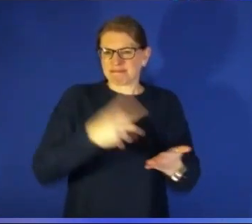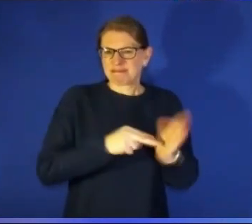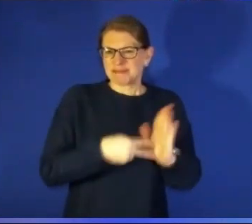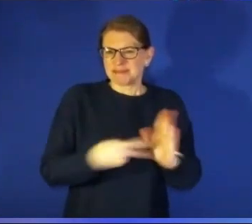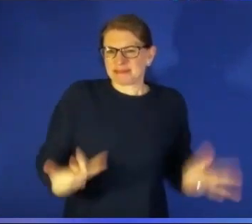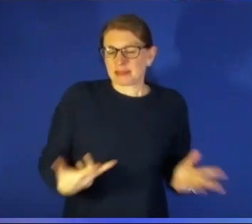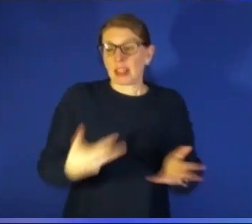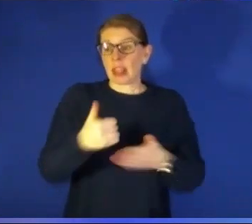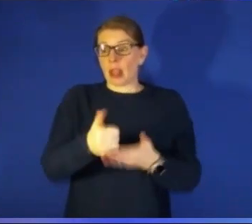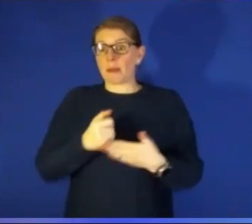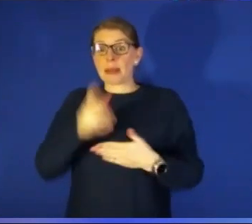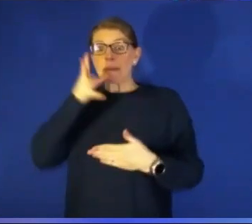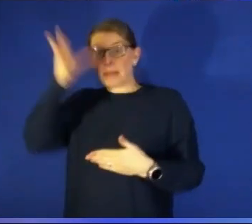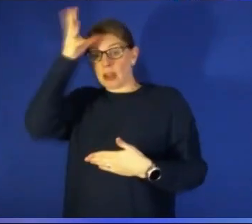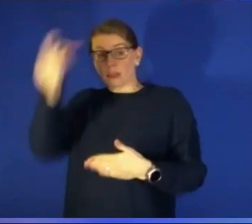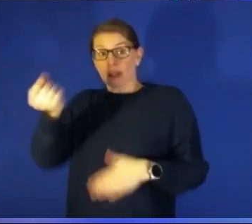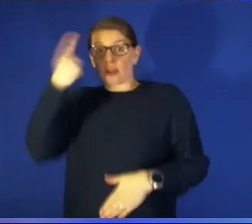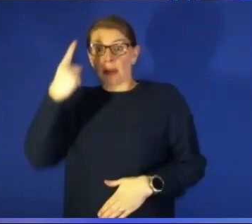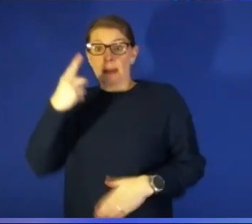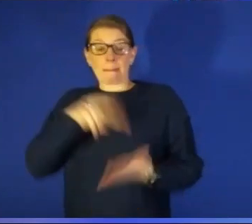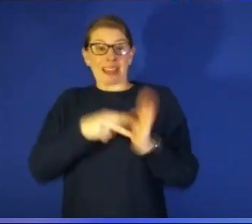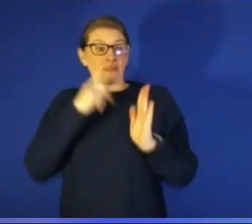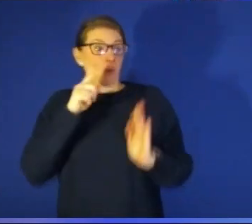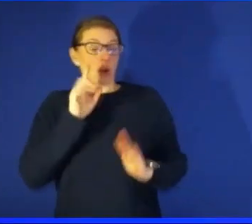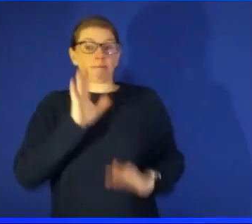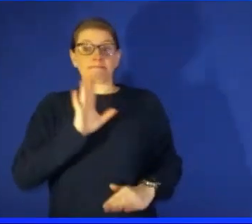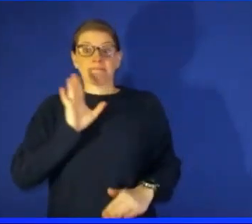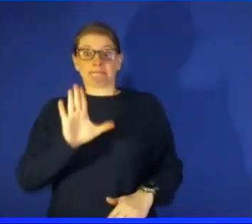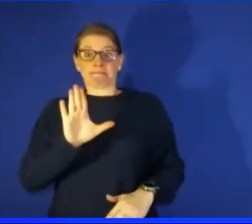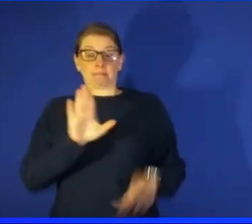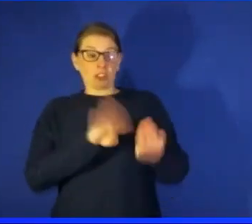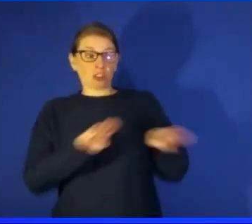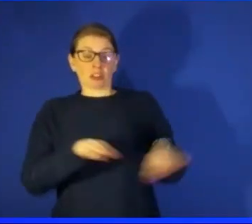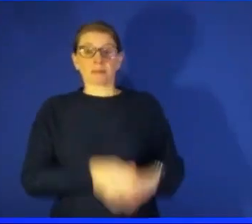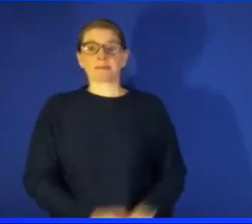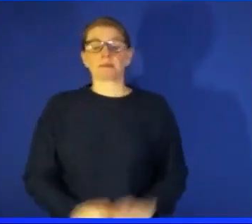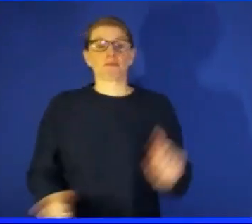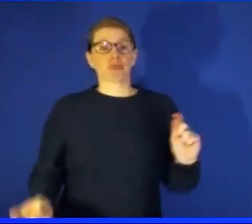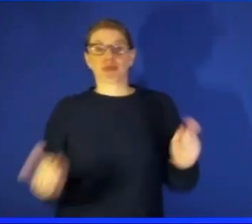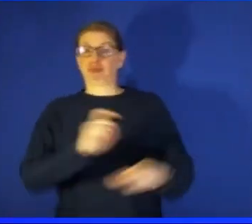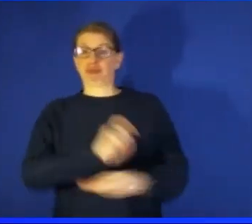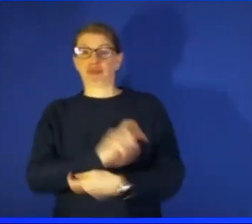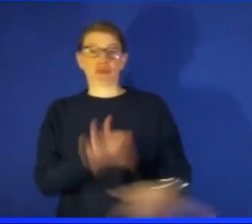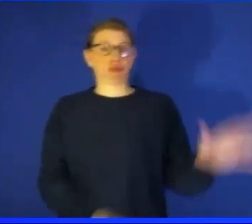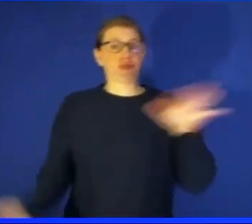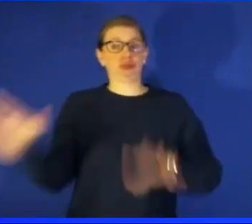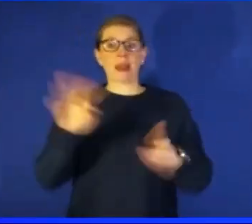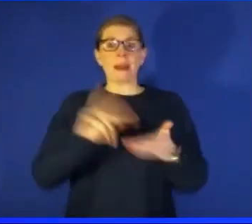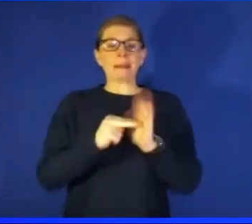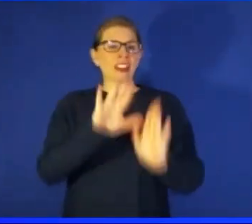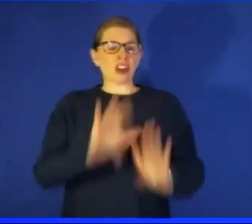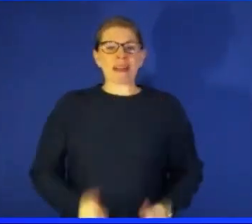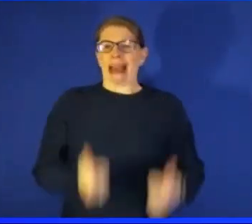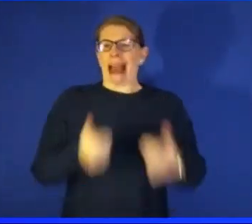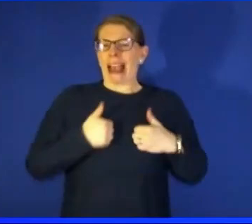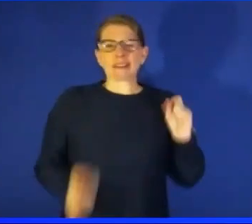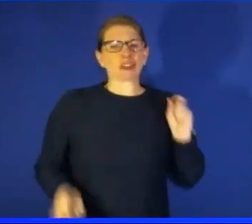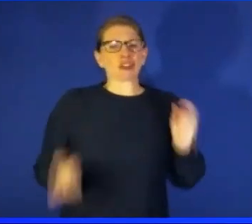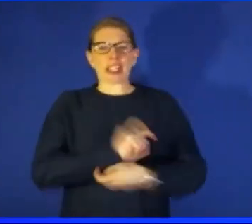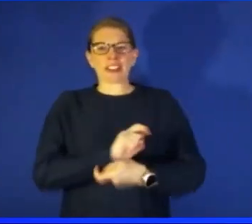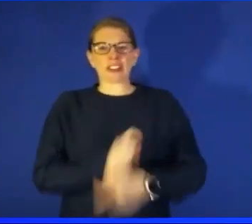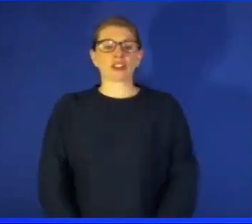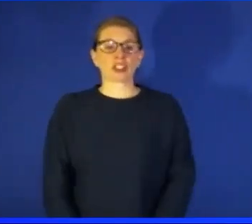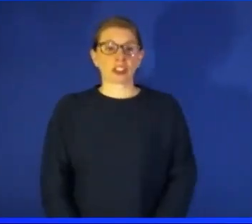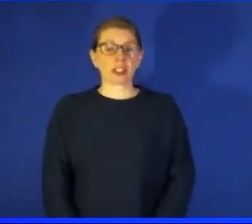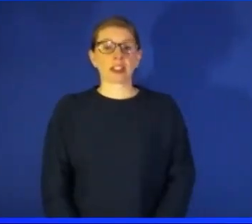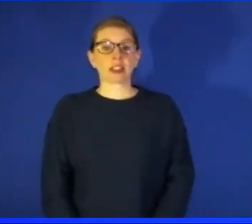parents understand what that's going to mean for them. Yeah, it's a huge change. You just altered their life. You've just you've gone from